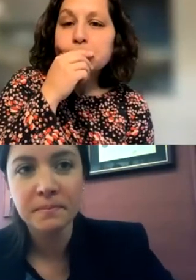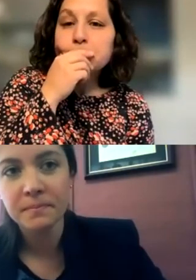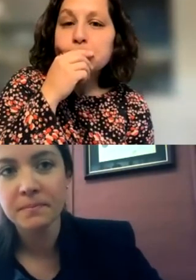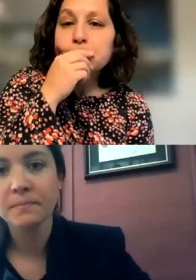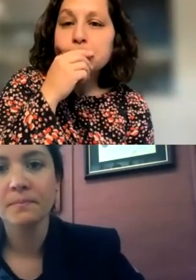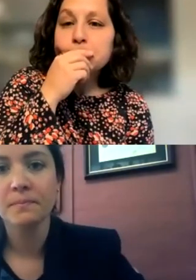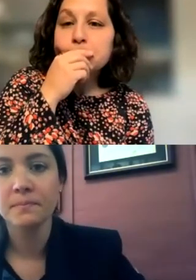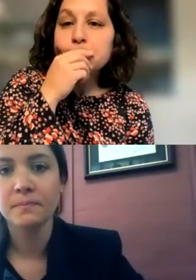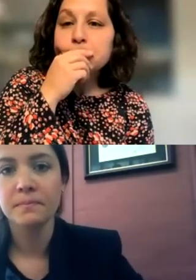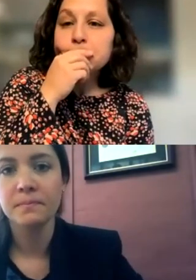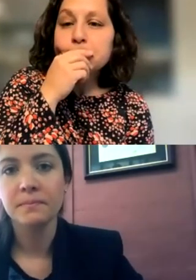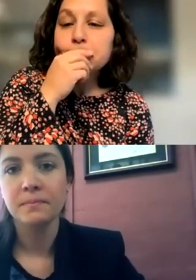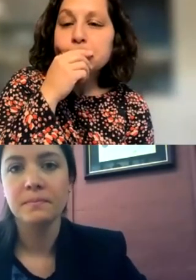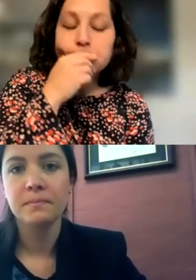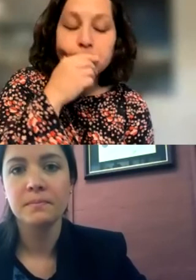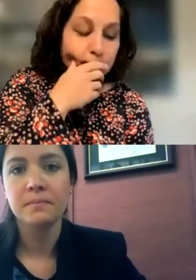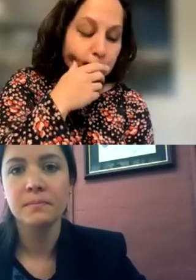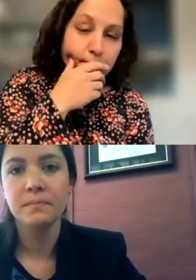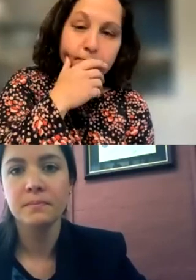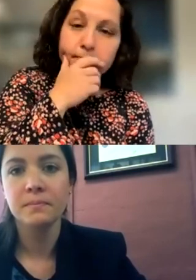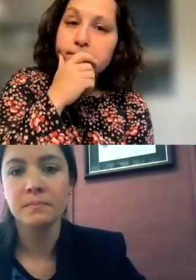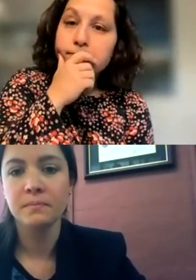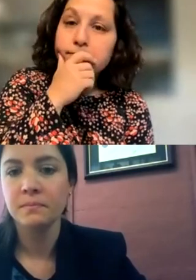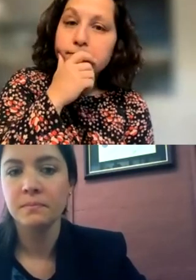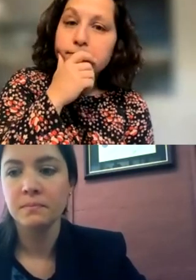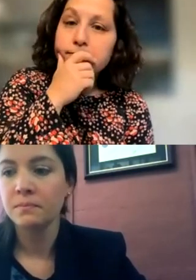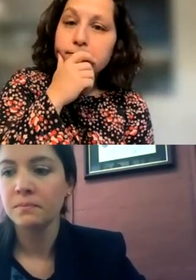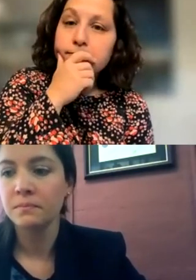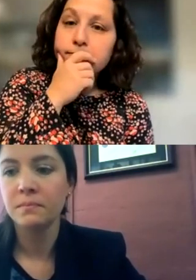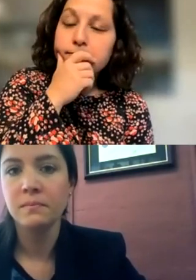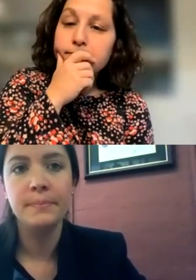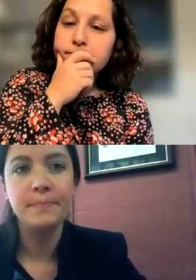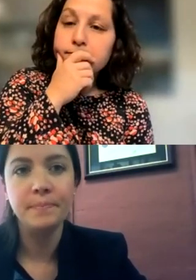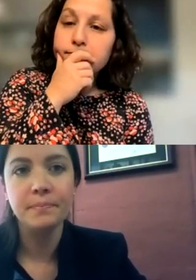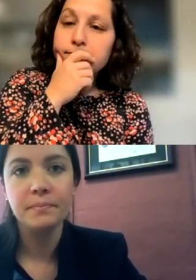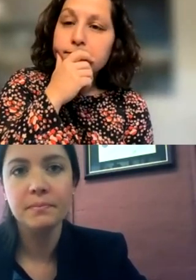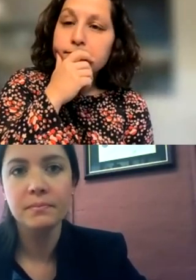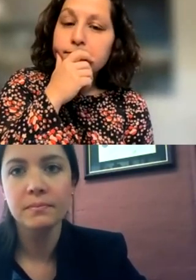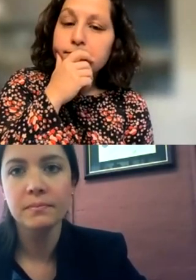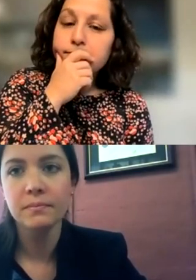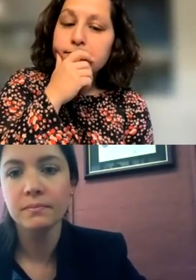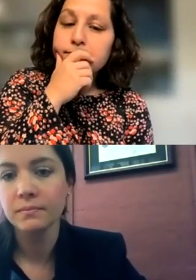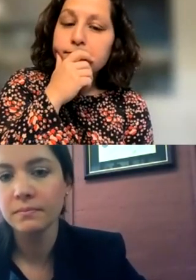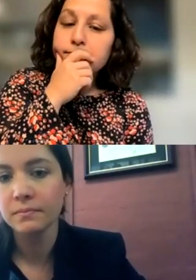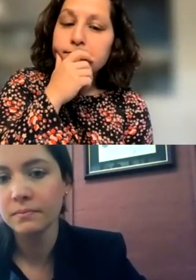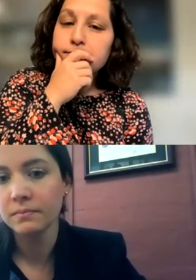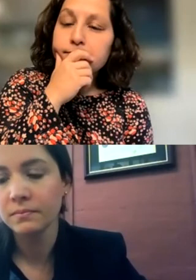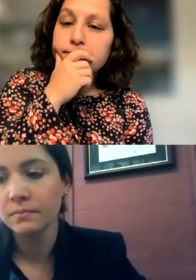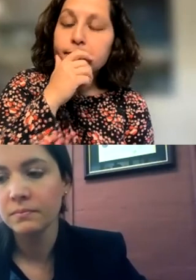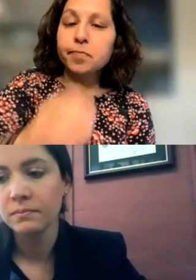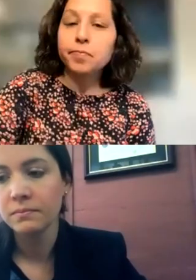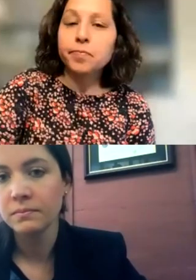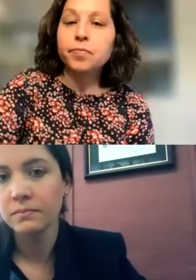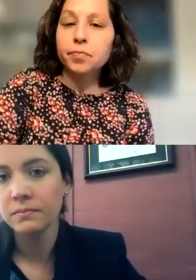on faculty, the communication coaching program for faculty, I really came to realize how